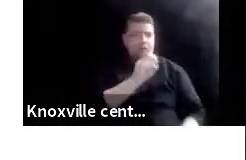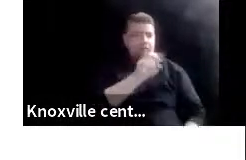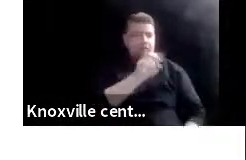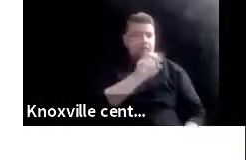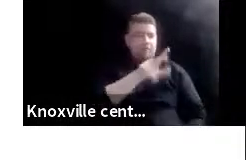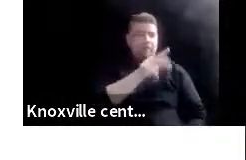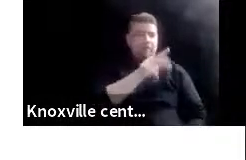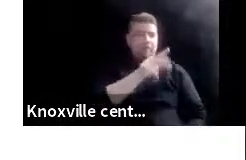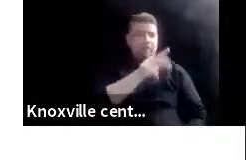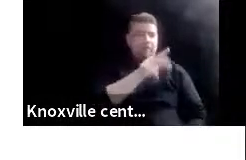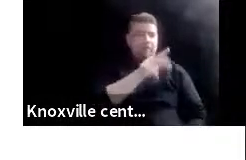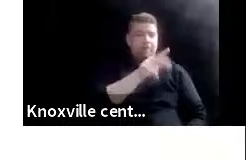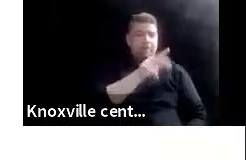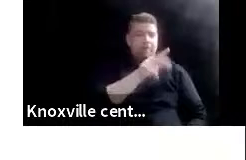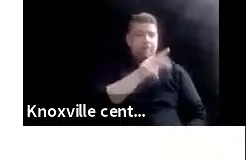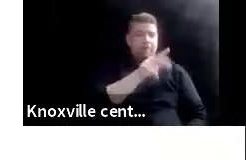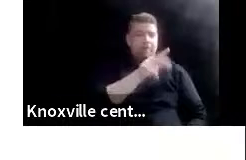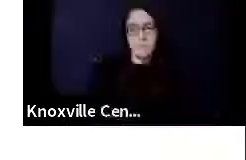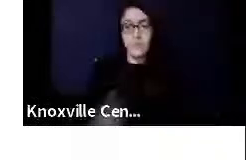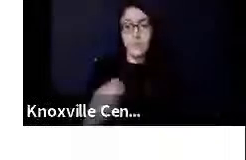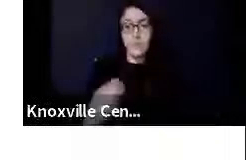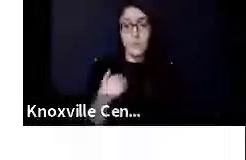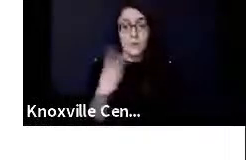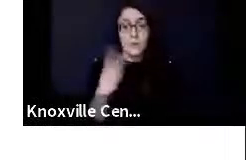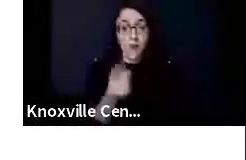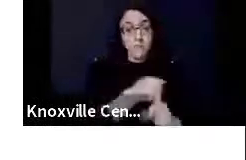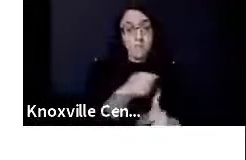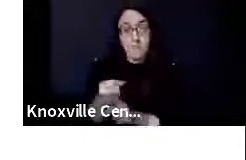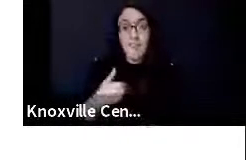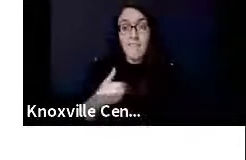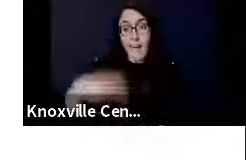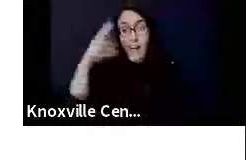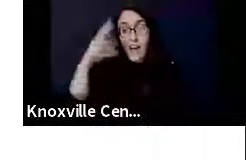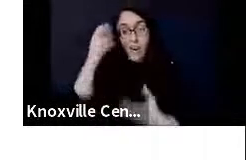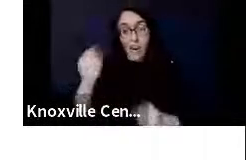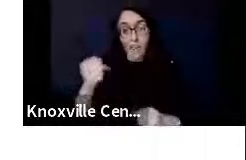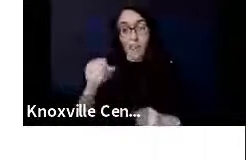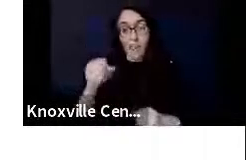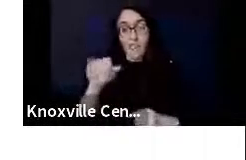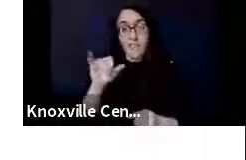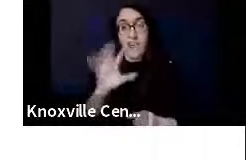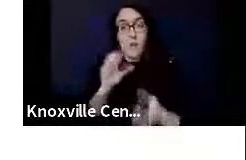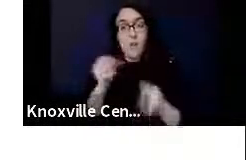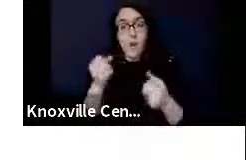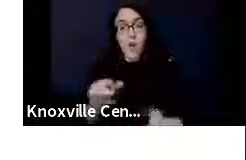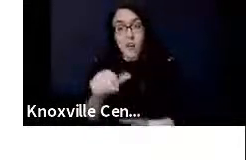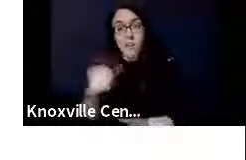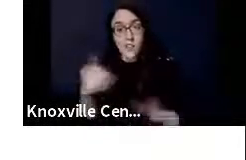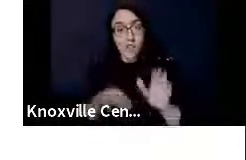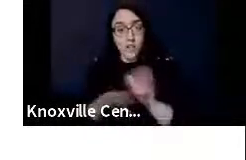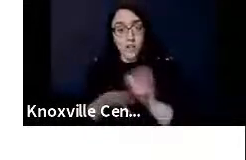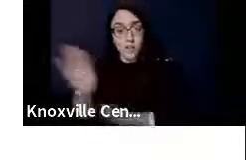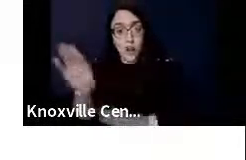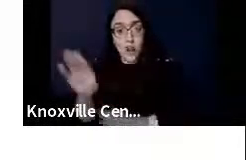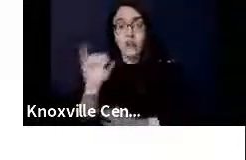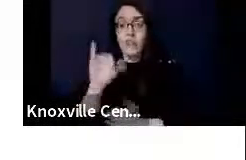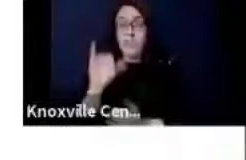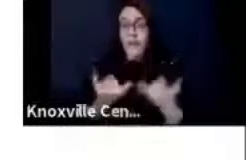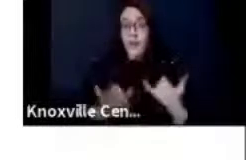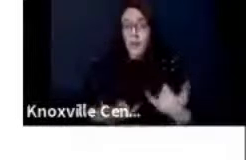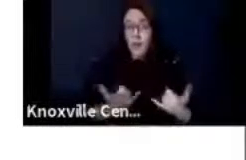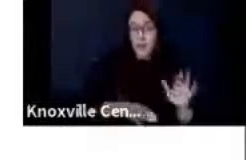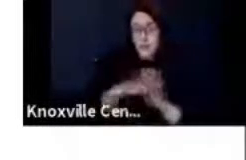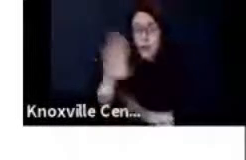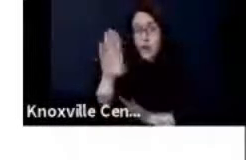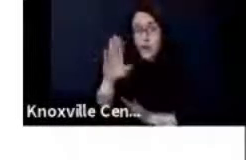previous holidays on November 26th and 26th. Have really high confidence that that's going to cause another surge. The current surge we're in we believe is being driven